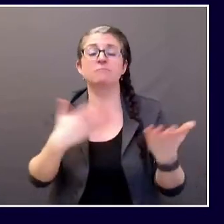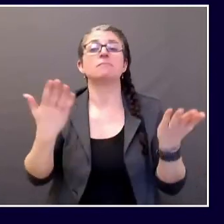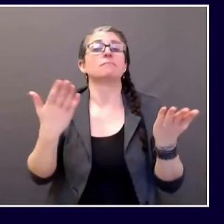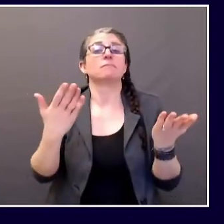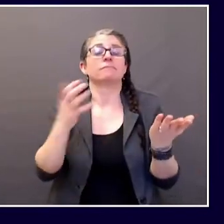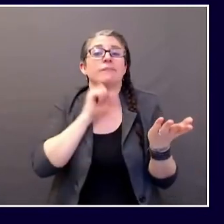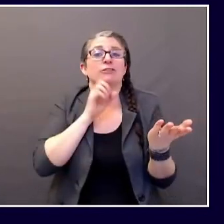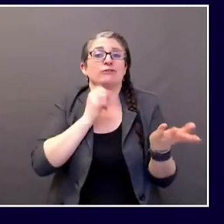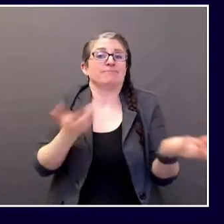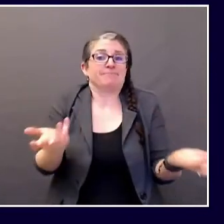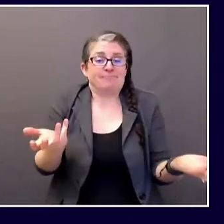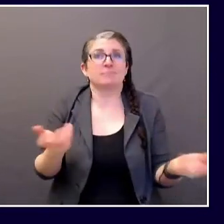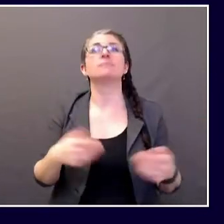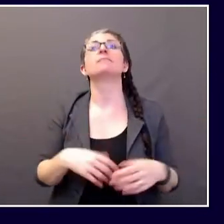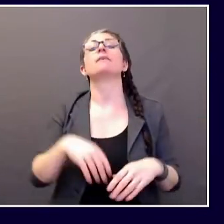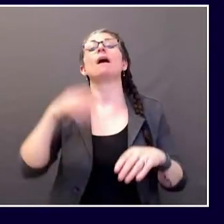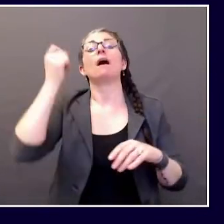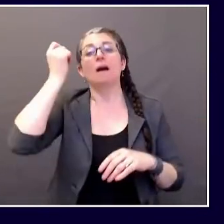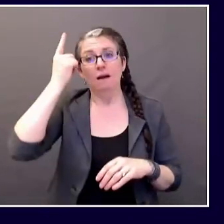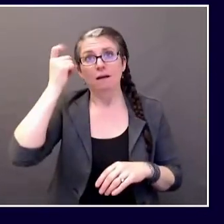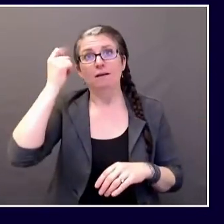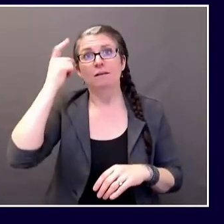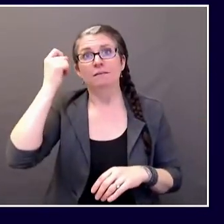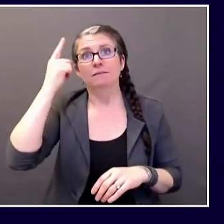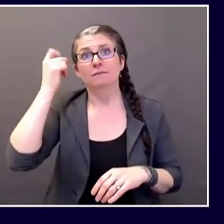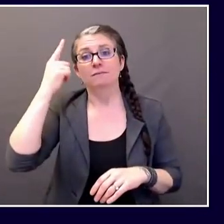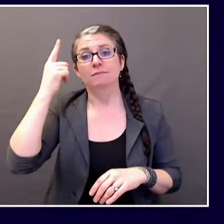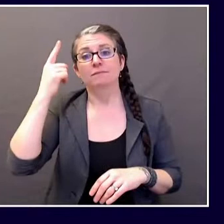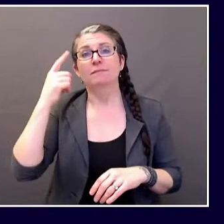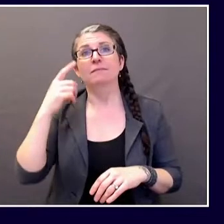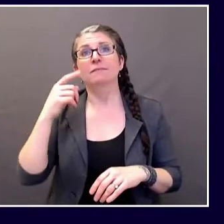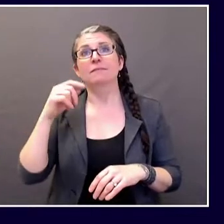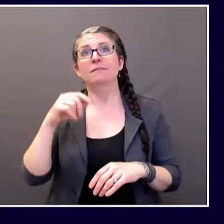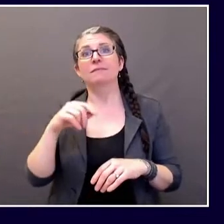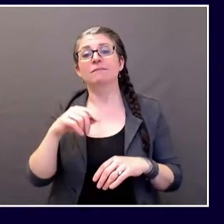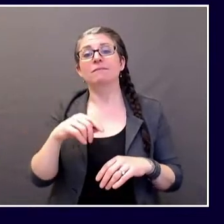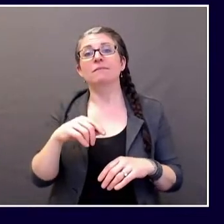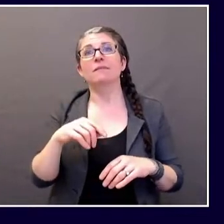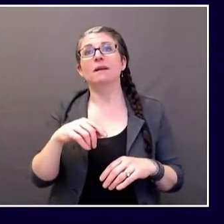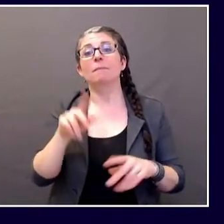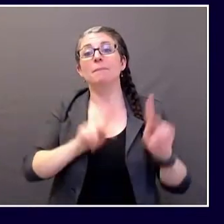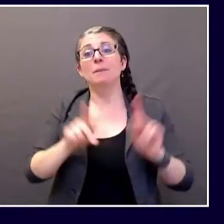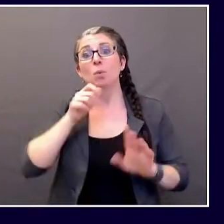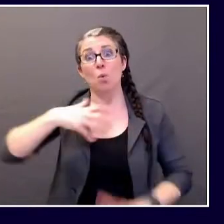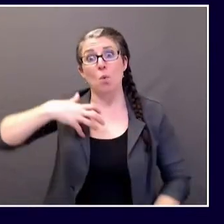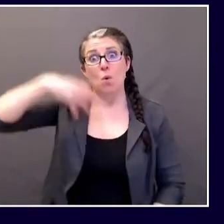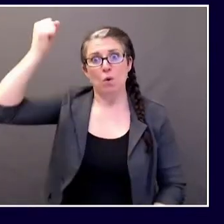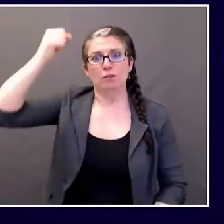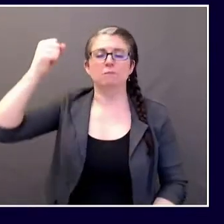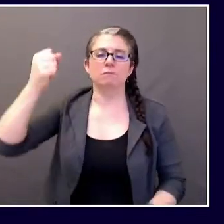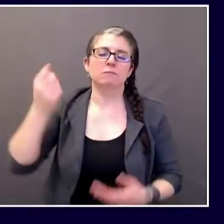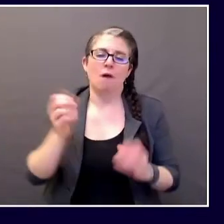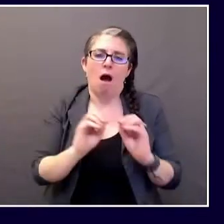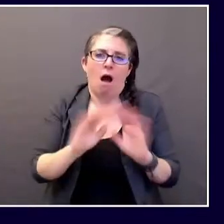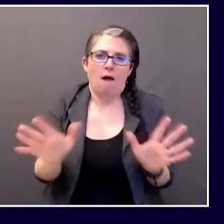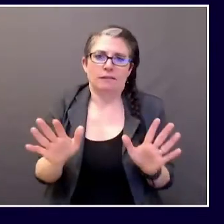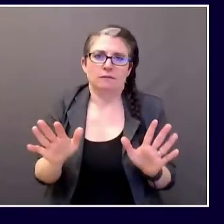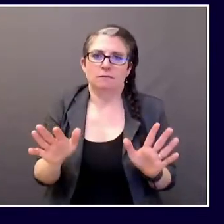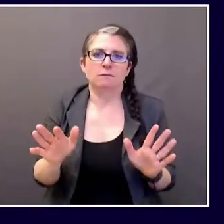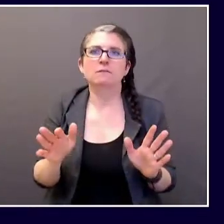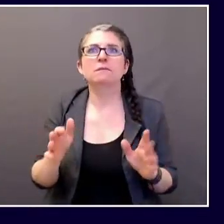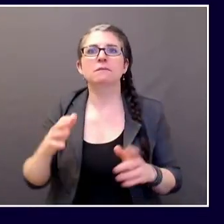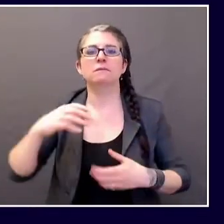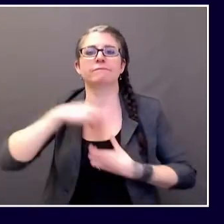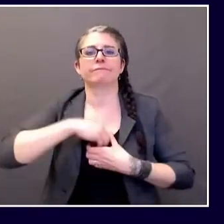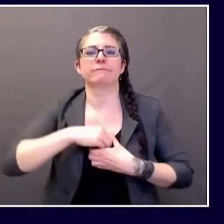you stack that up against what we see with age is still the one question that helps us sort out where people stack